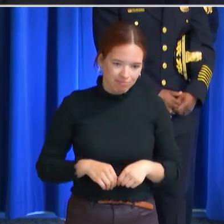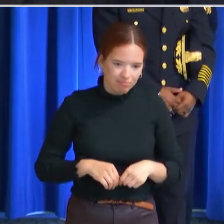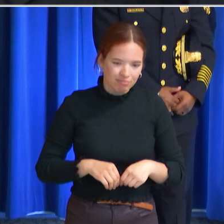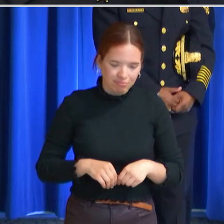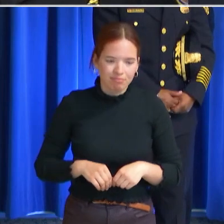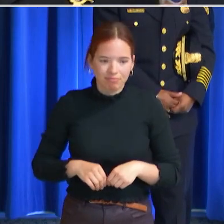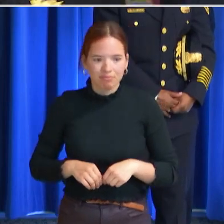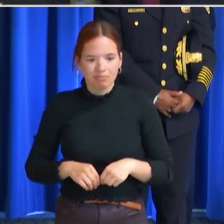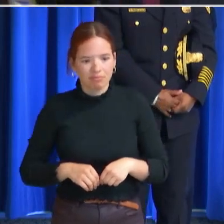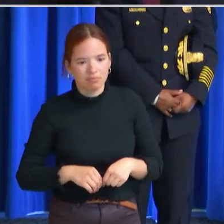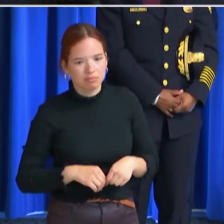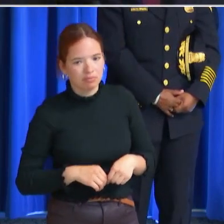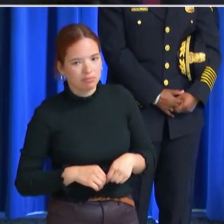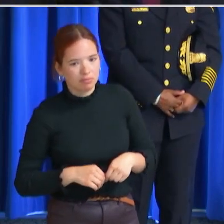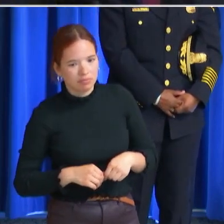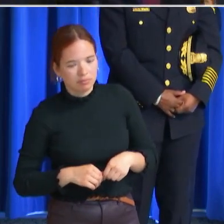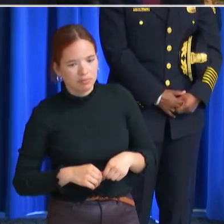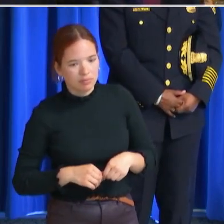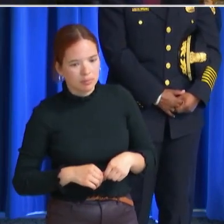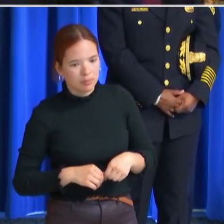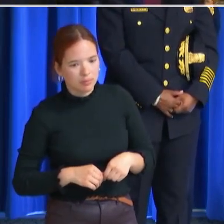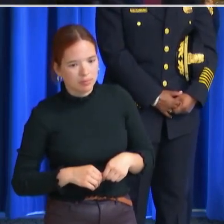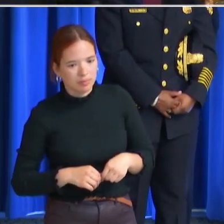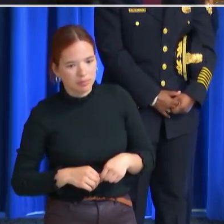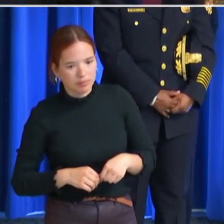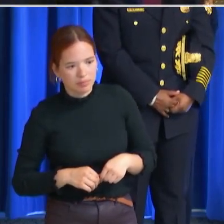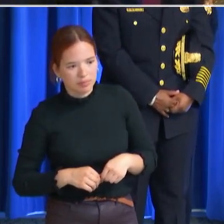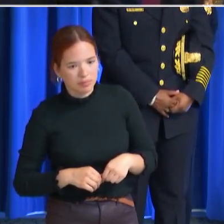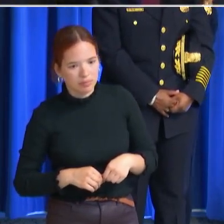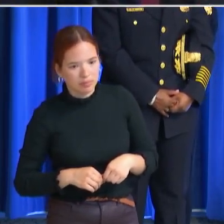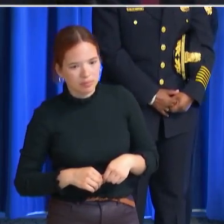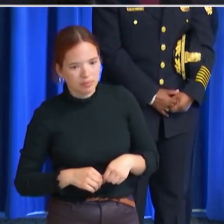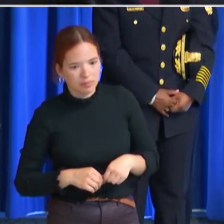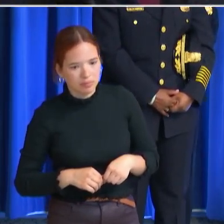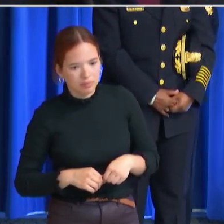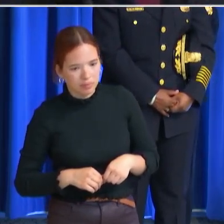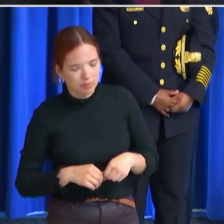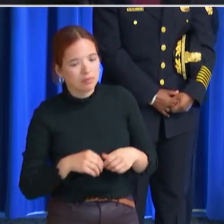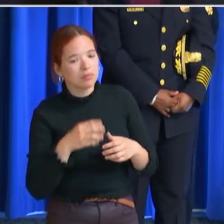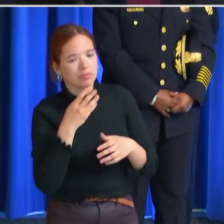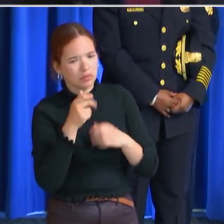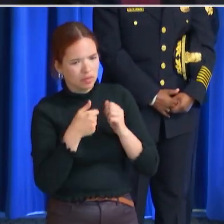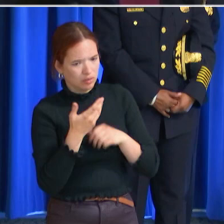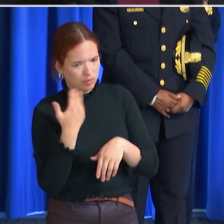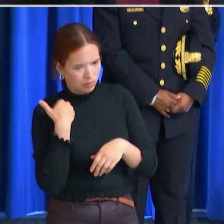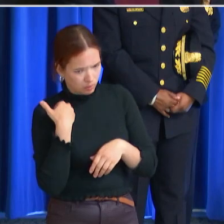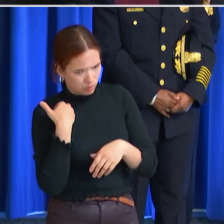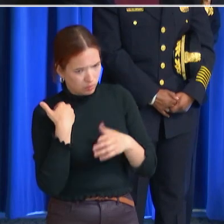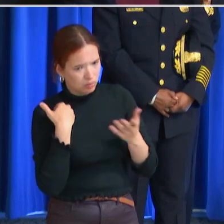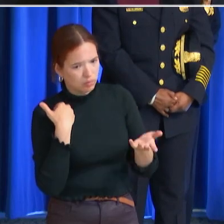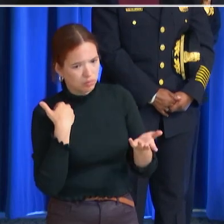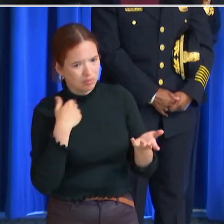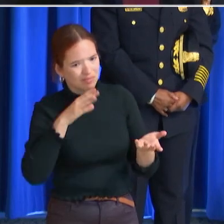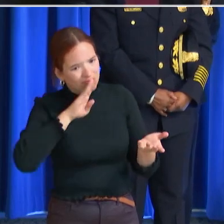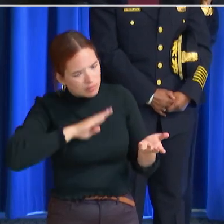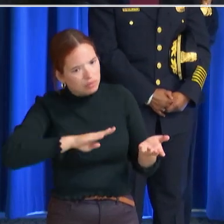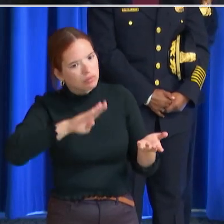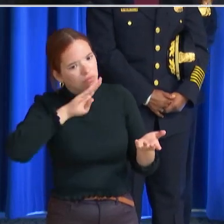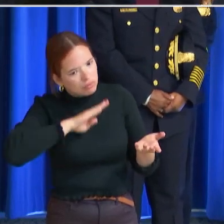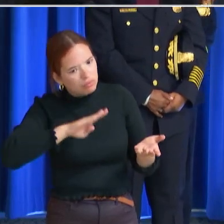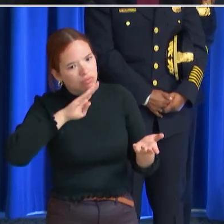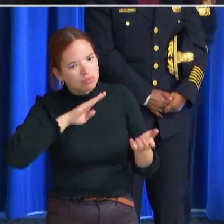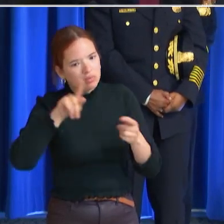Chief Conti, this is for you. You've spoken over the last few years about frustration with other parts of the criminal justice system. Yes. You used